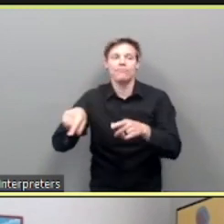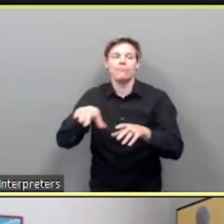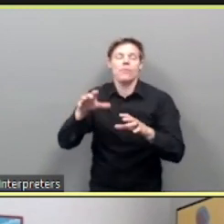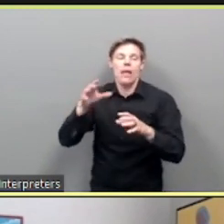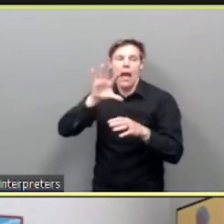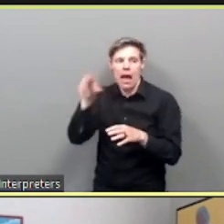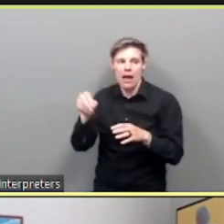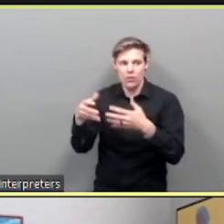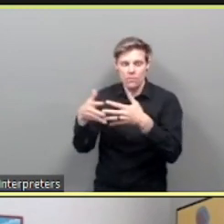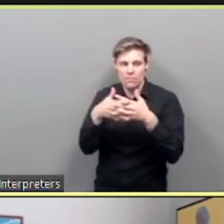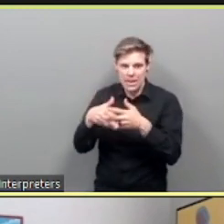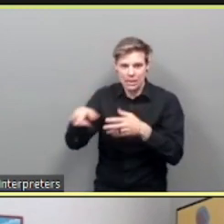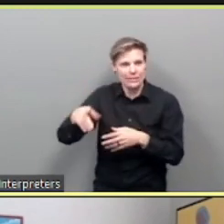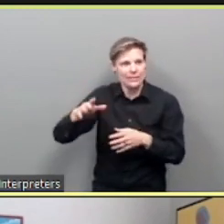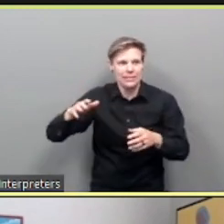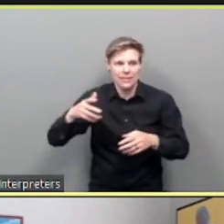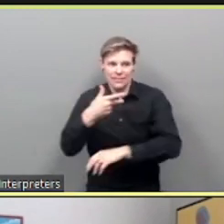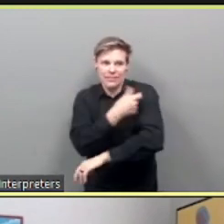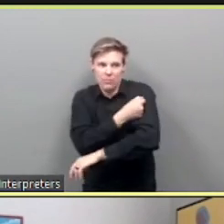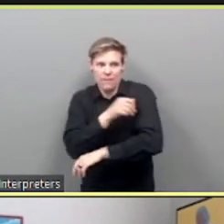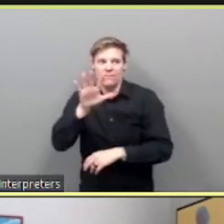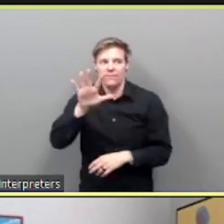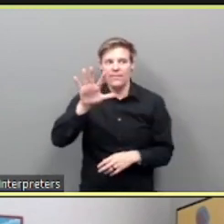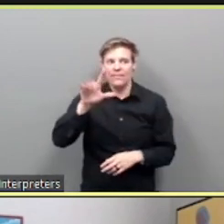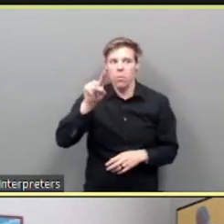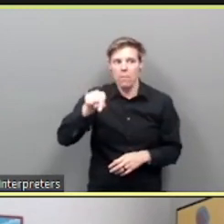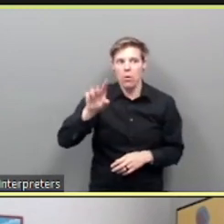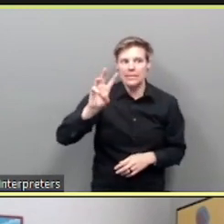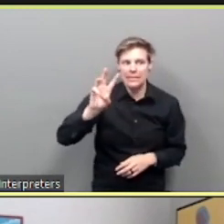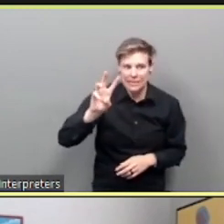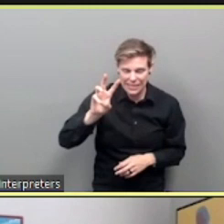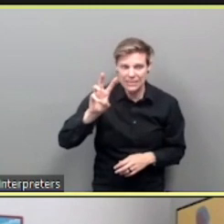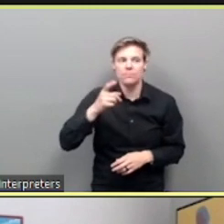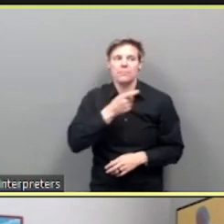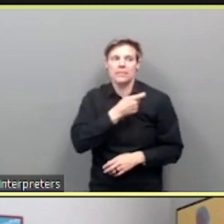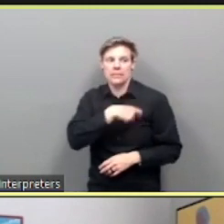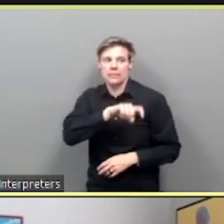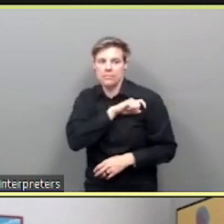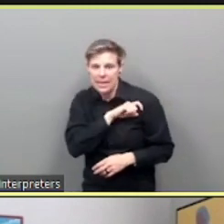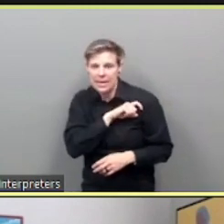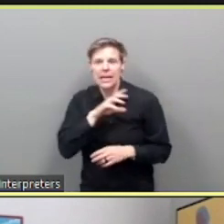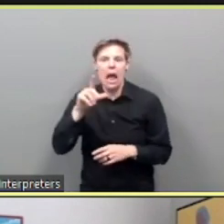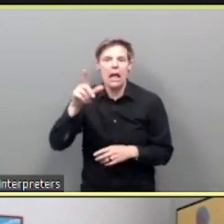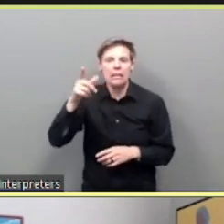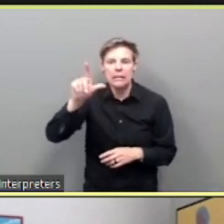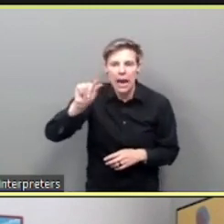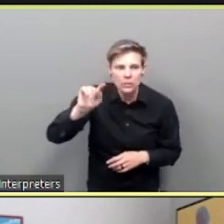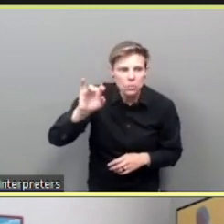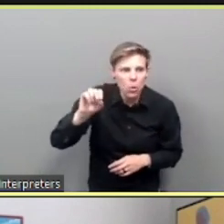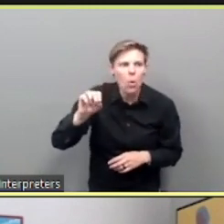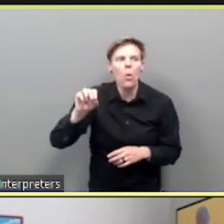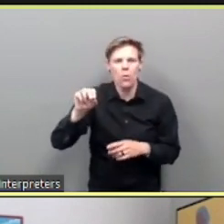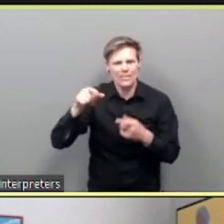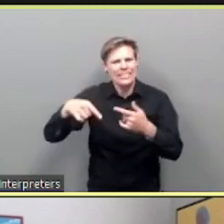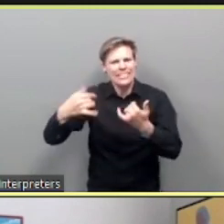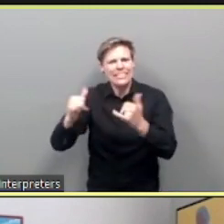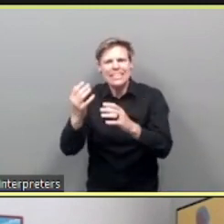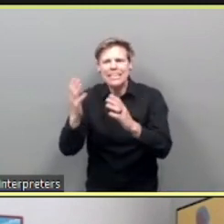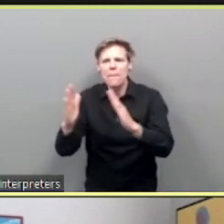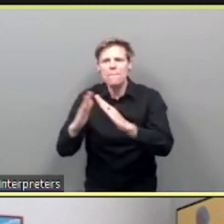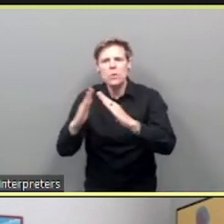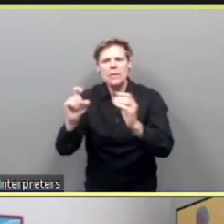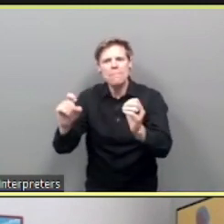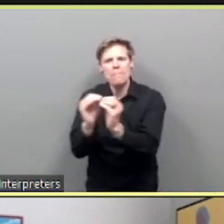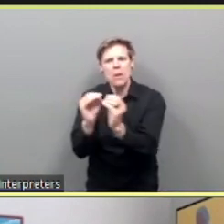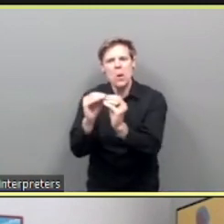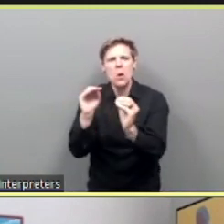and 51.6% of Hispanic or Latino population. So there's still a gap. Anyone unvaccinated is still at risk.